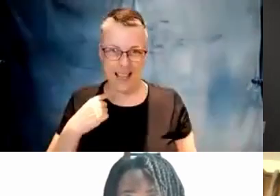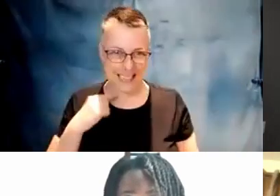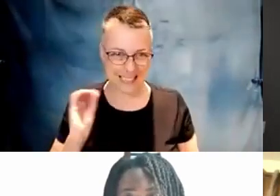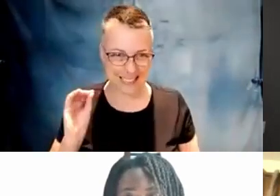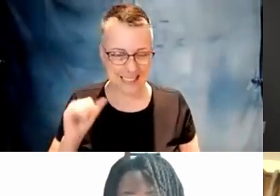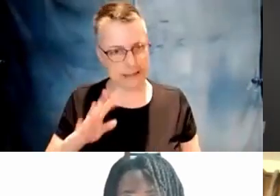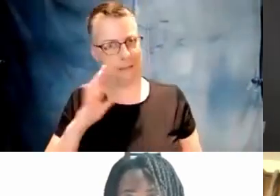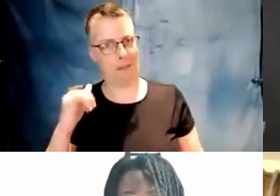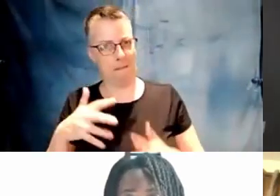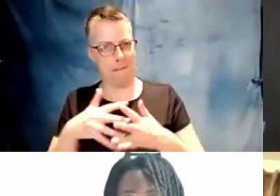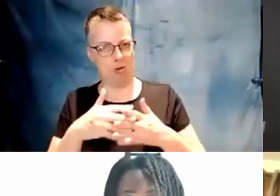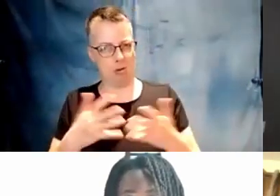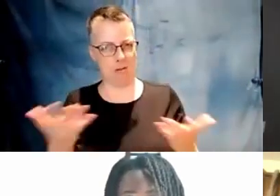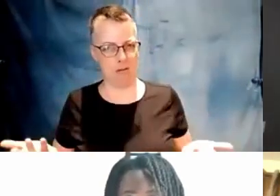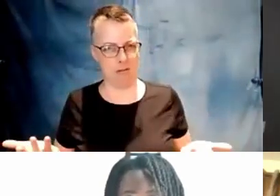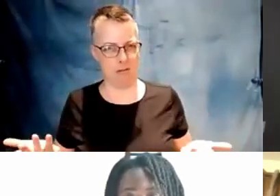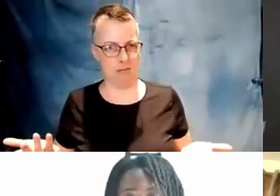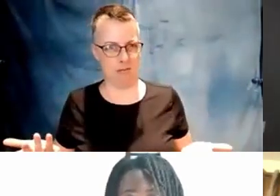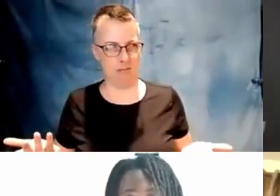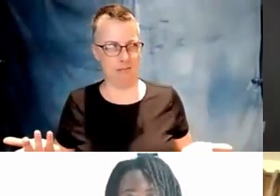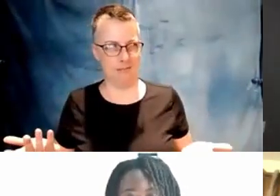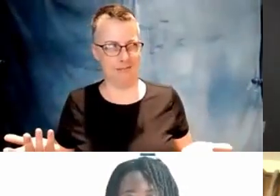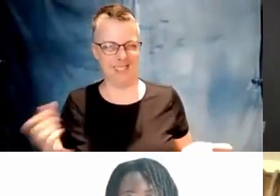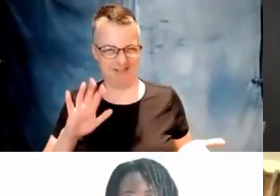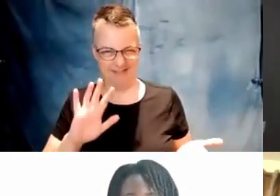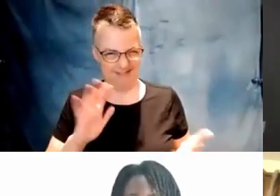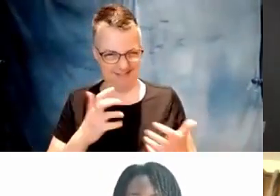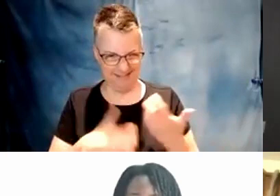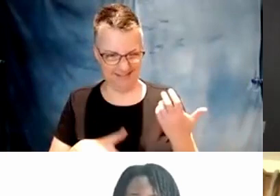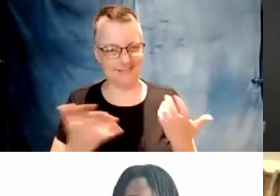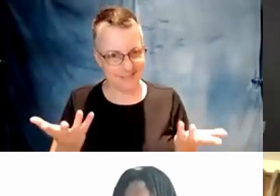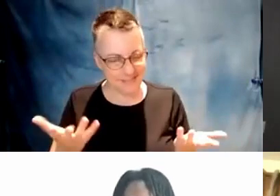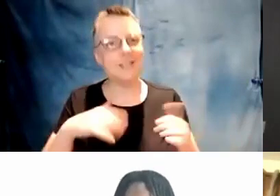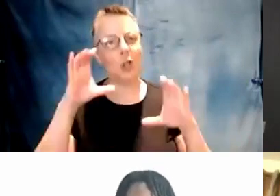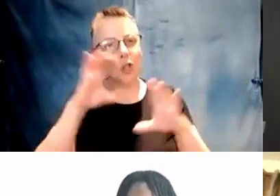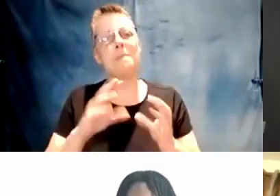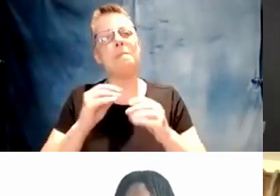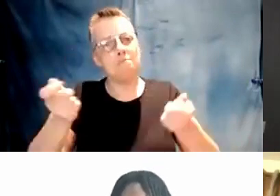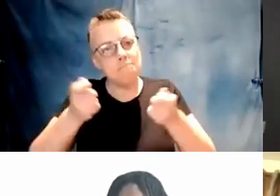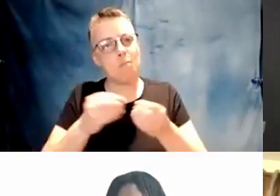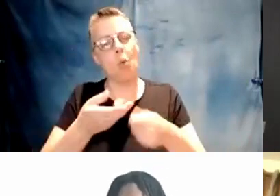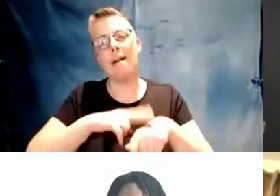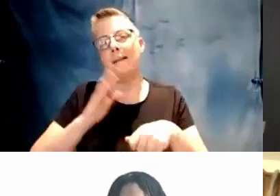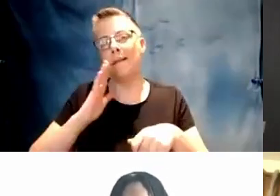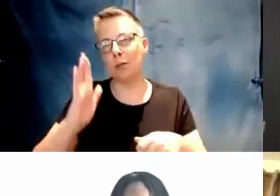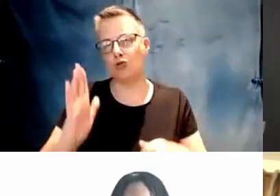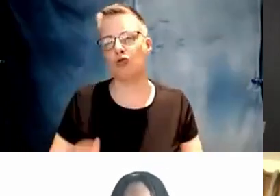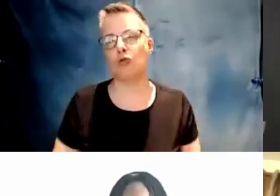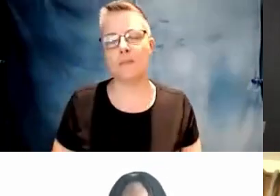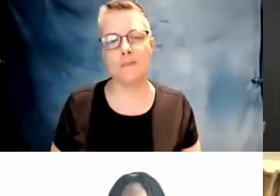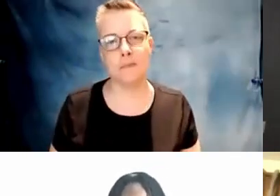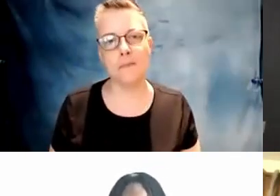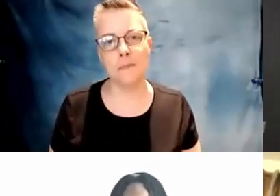who, like, you know, is native to that language. So I think that's definitely something to look for, more native speakers.